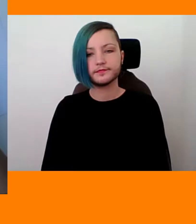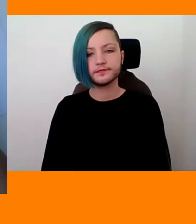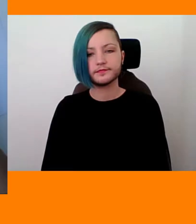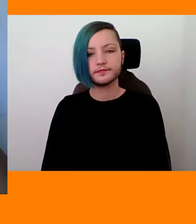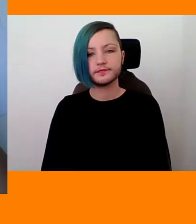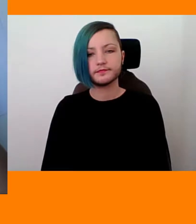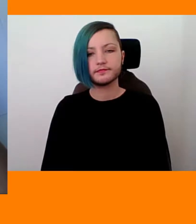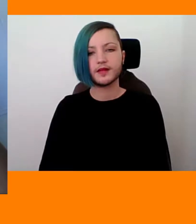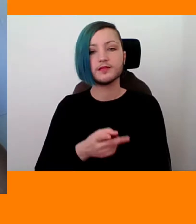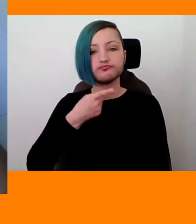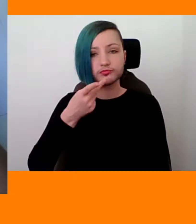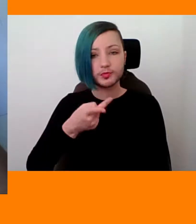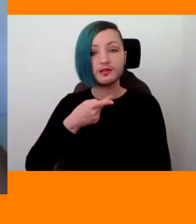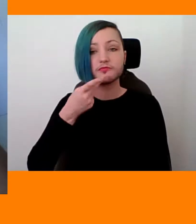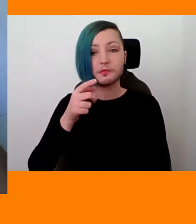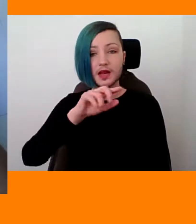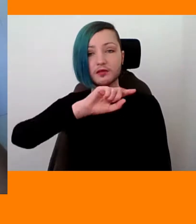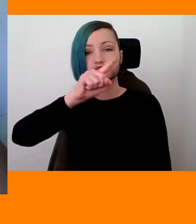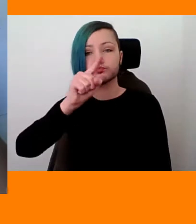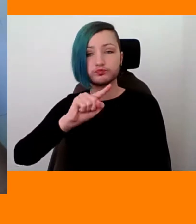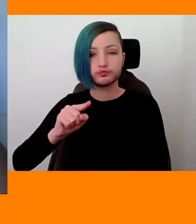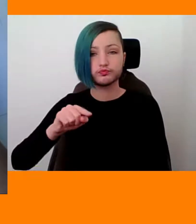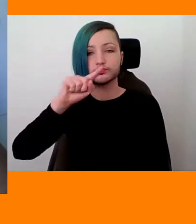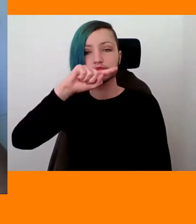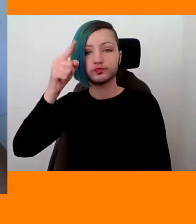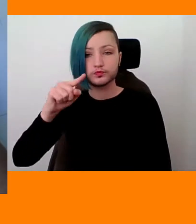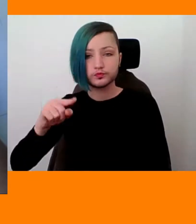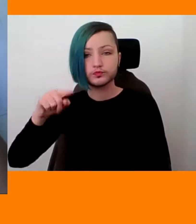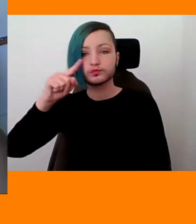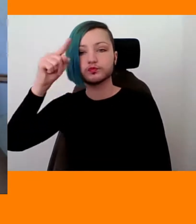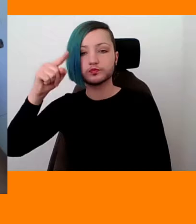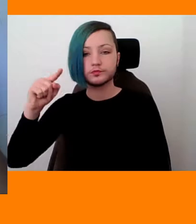and just keep doing that all the way along,